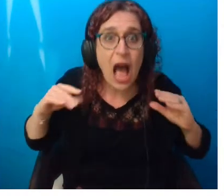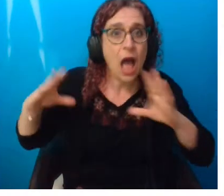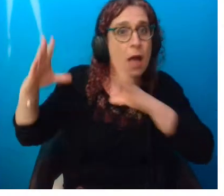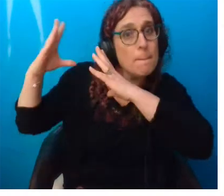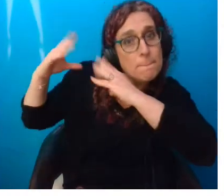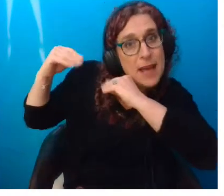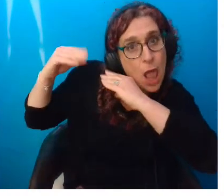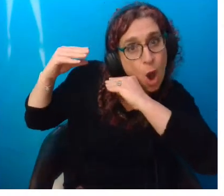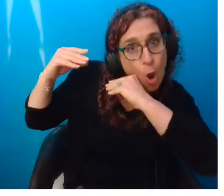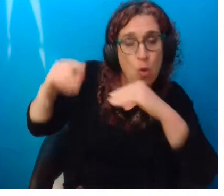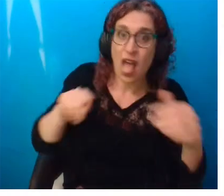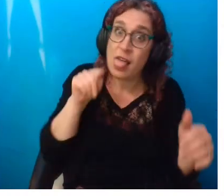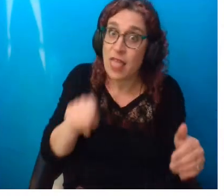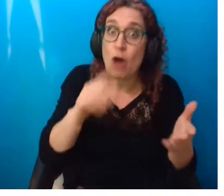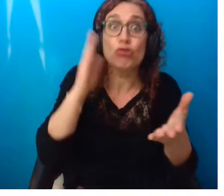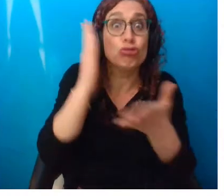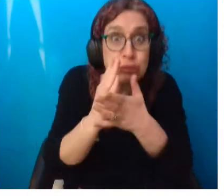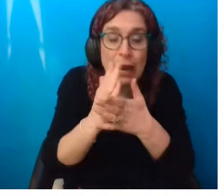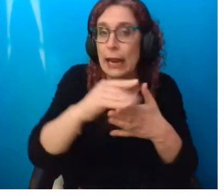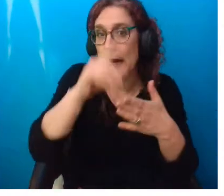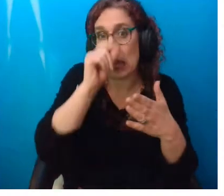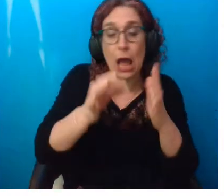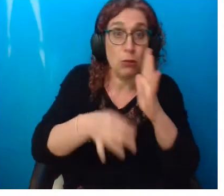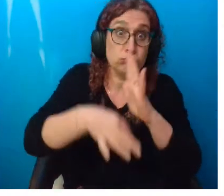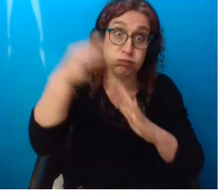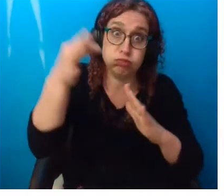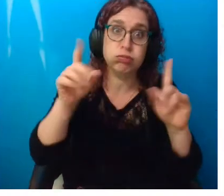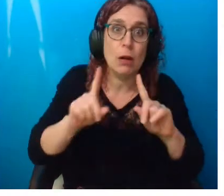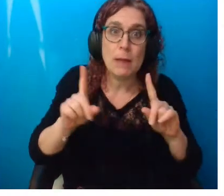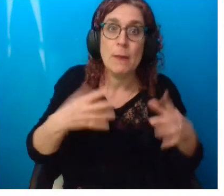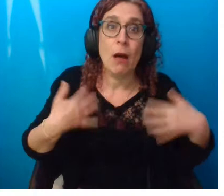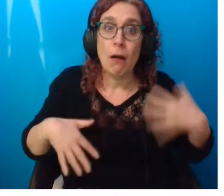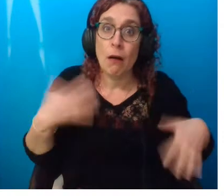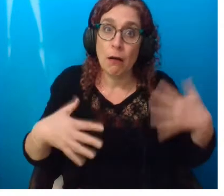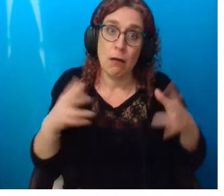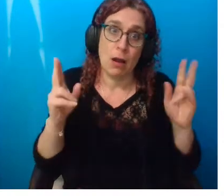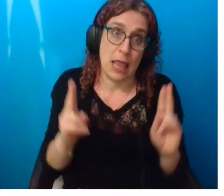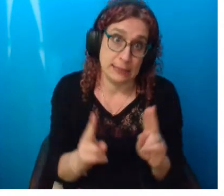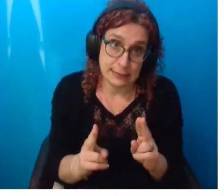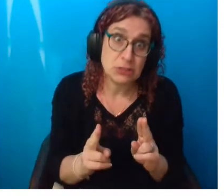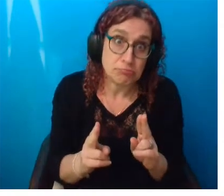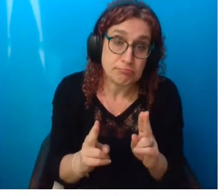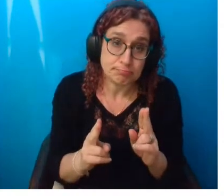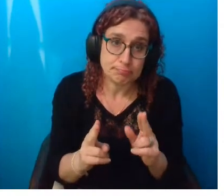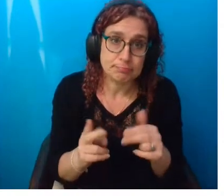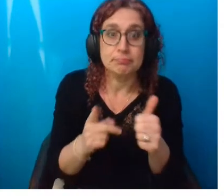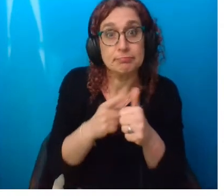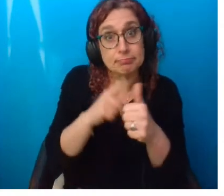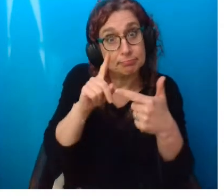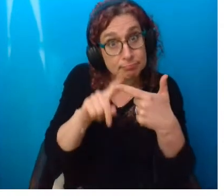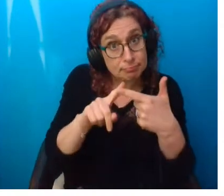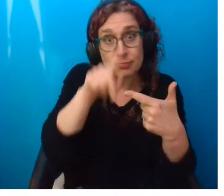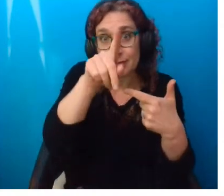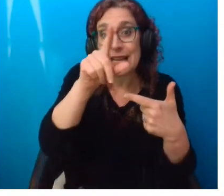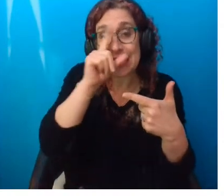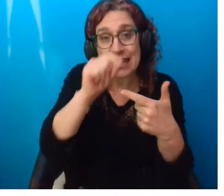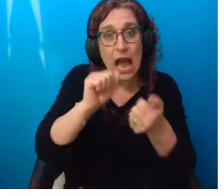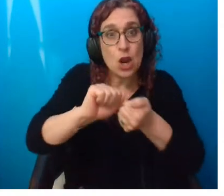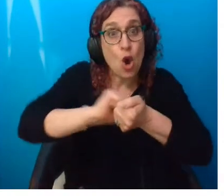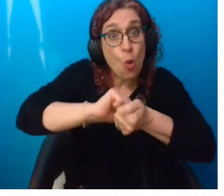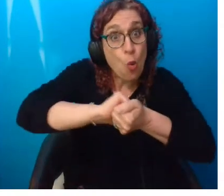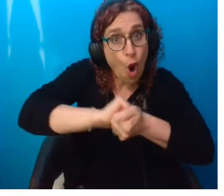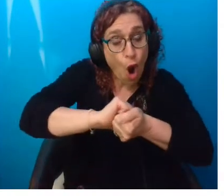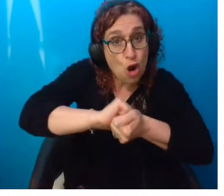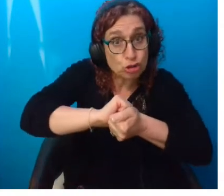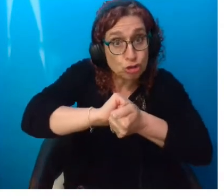measure that can be really helpful for many patients. It's also possible to wash pillow and duvets at 60